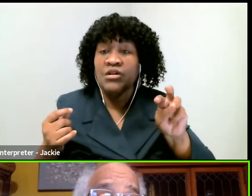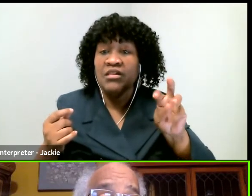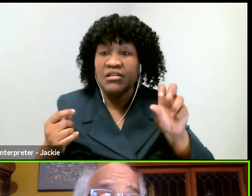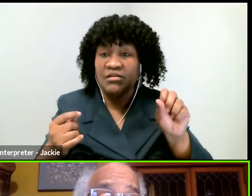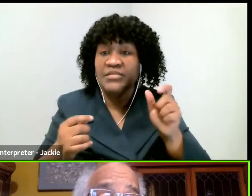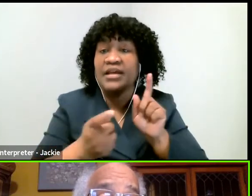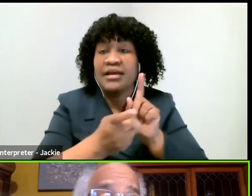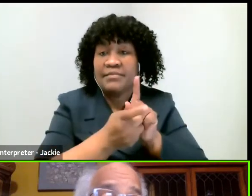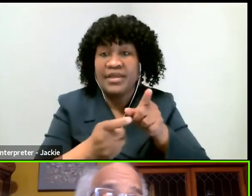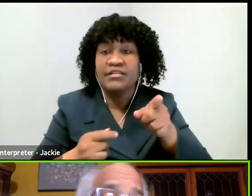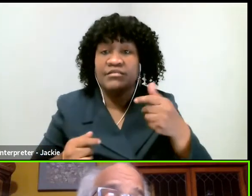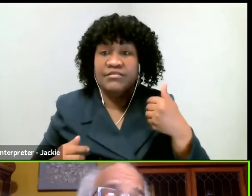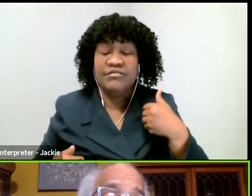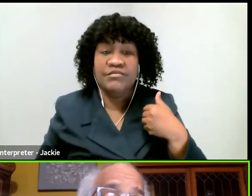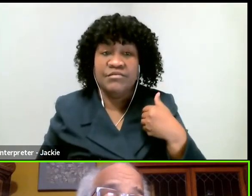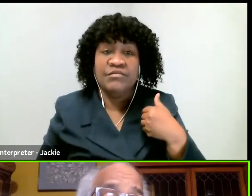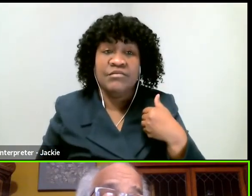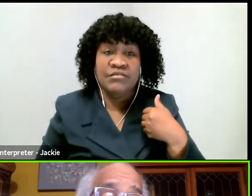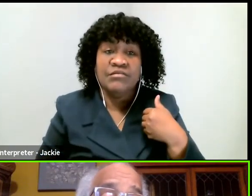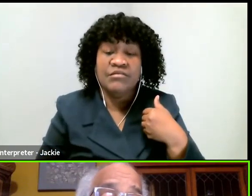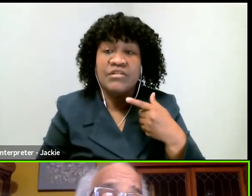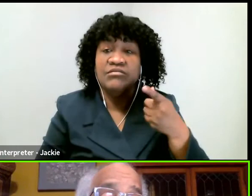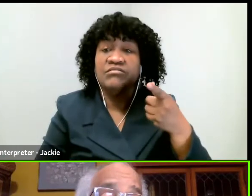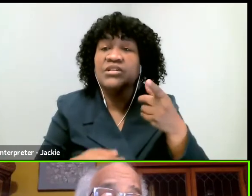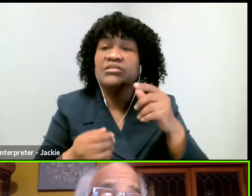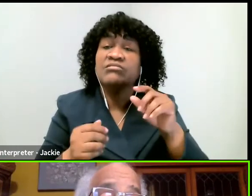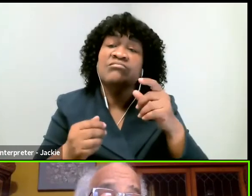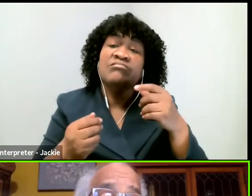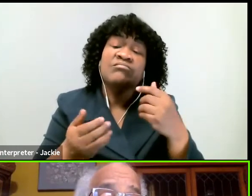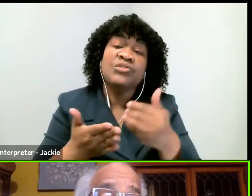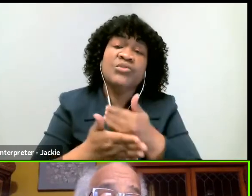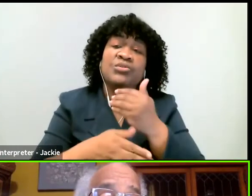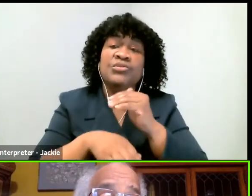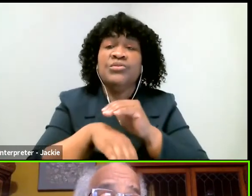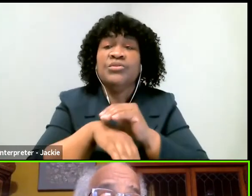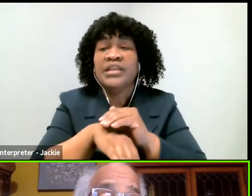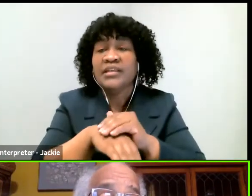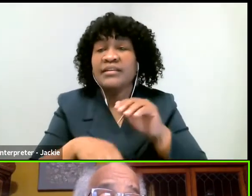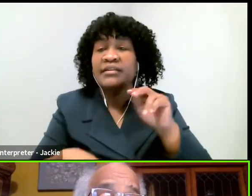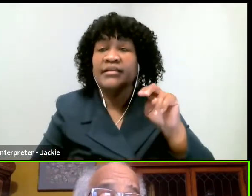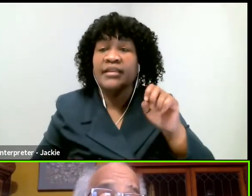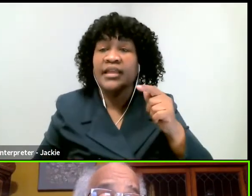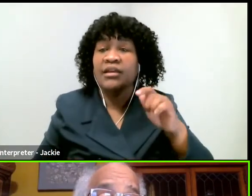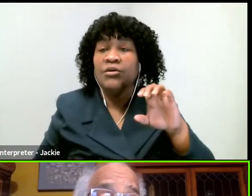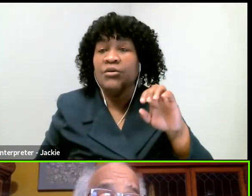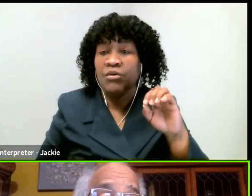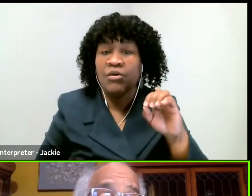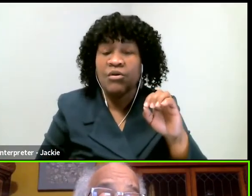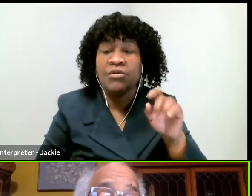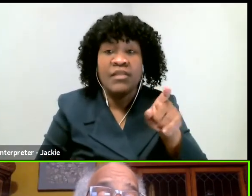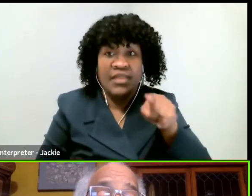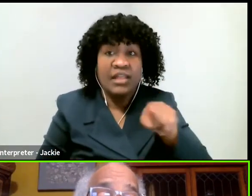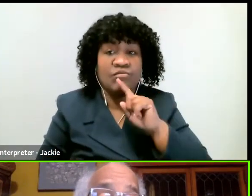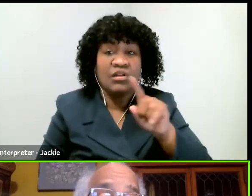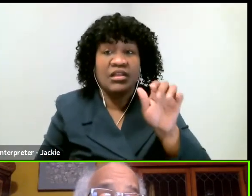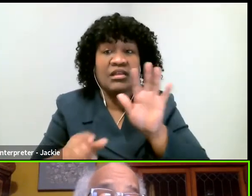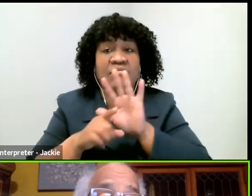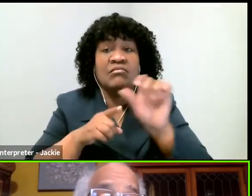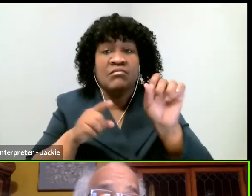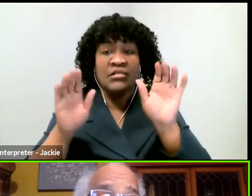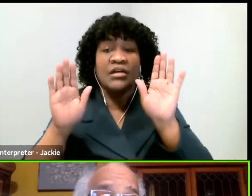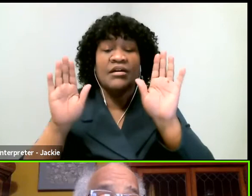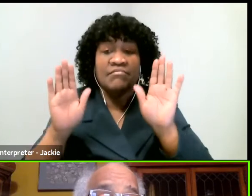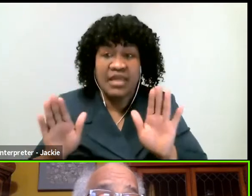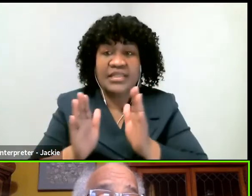meet, letters from a New England Negro, some one sweet angel child, were amazing amazing